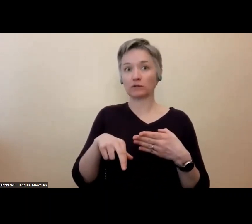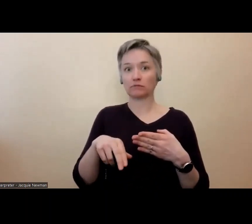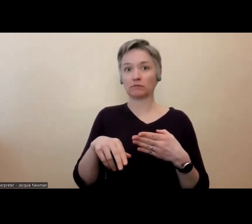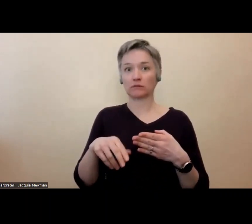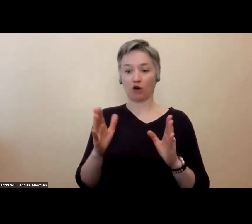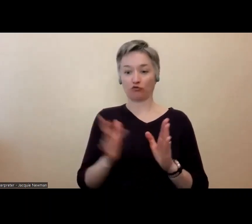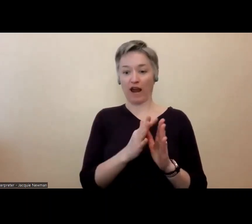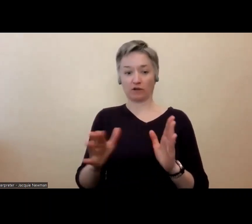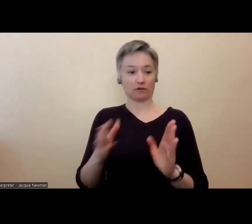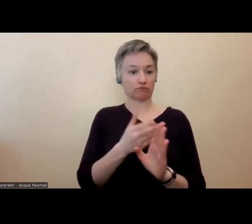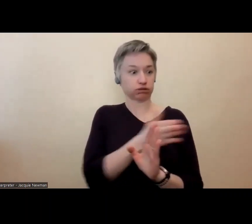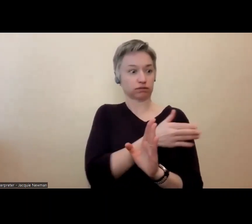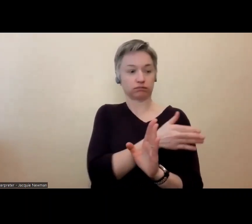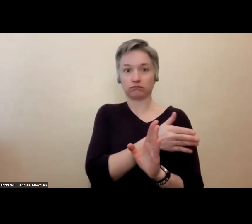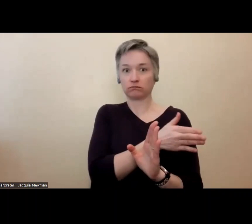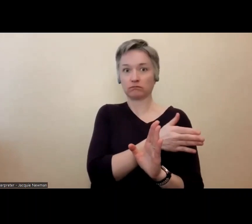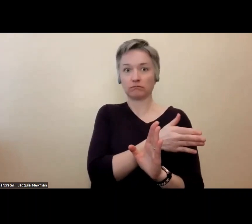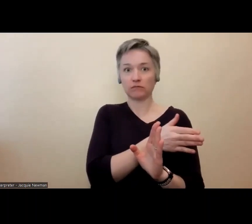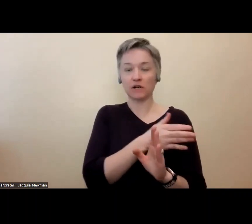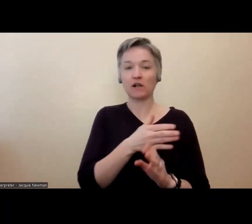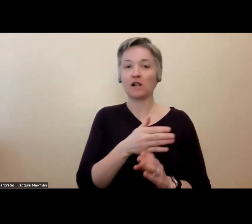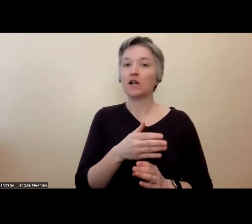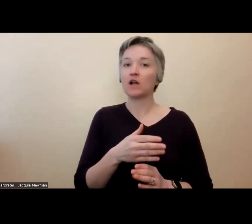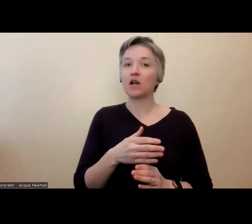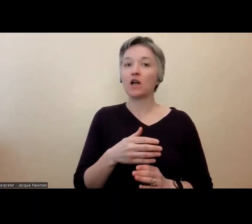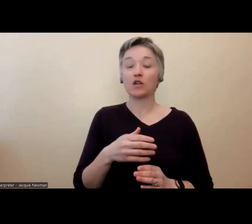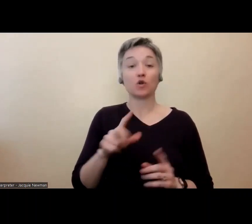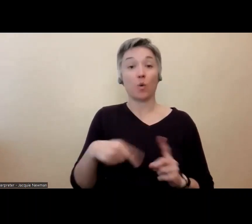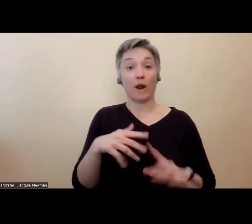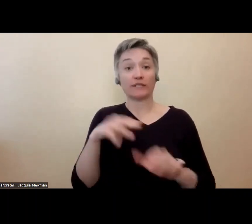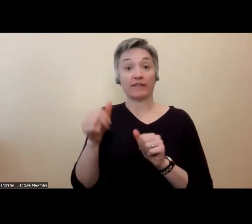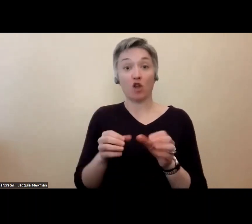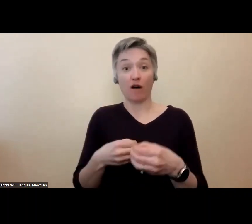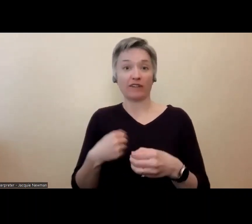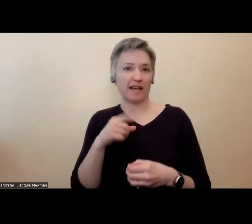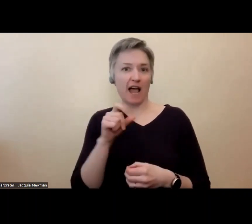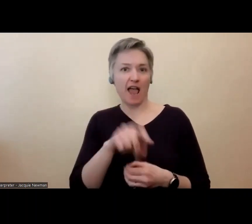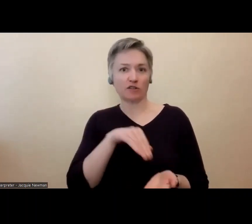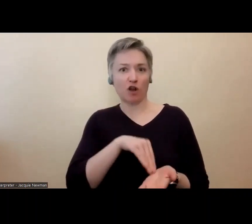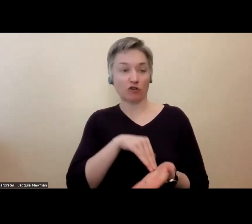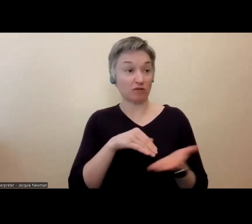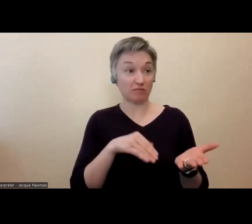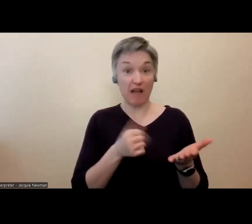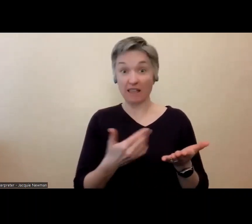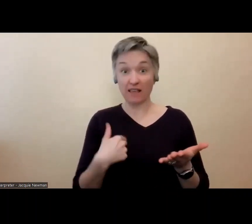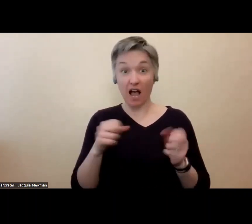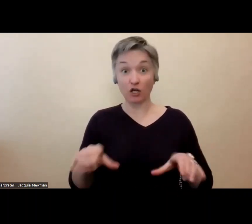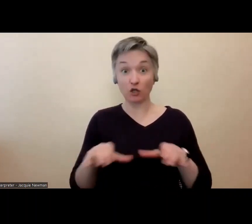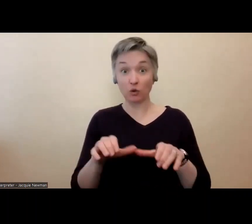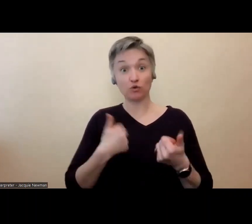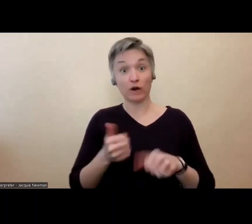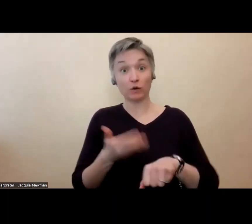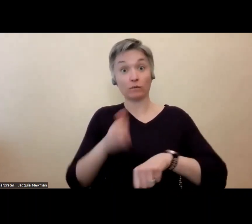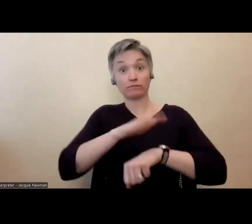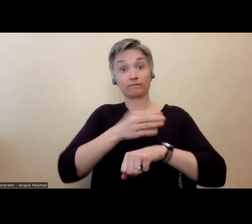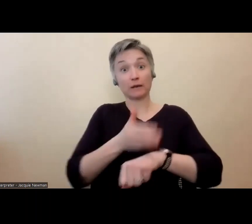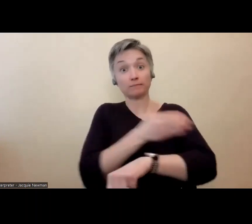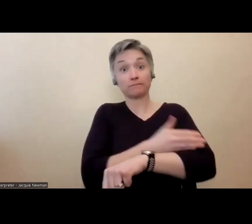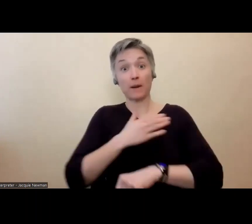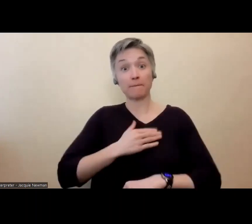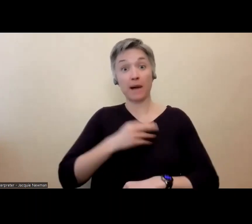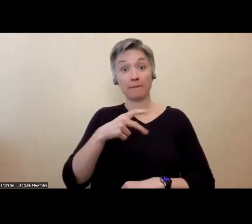the office, when I talked to the urologist, I asked him if there was something I could do to improve my PSA. In